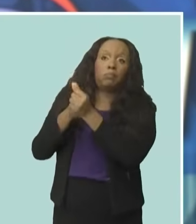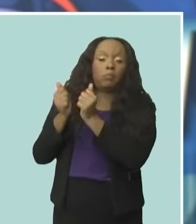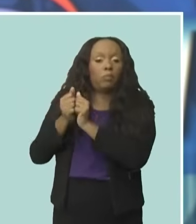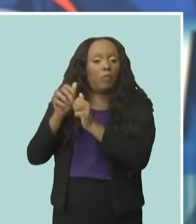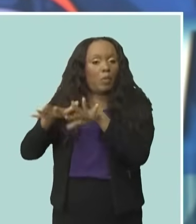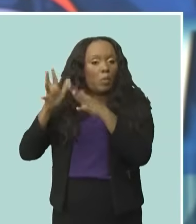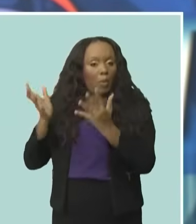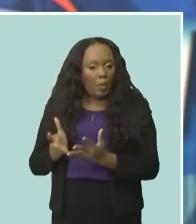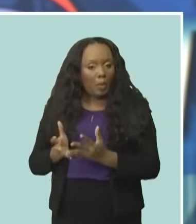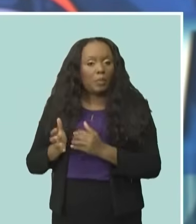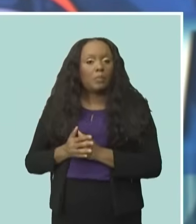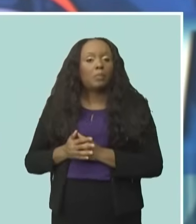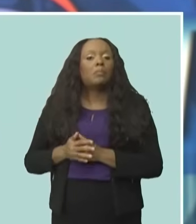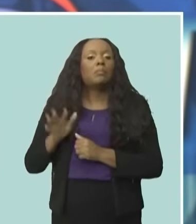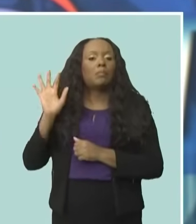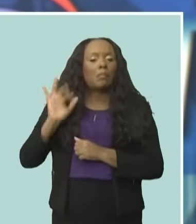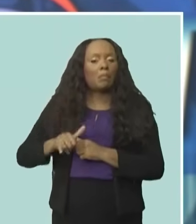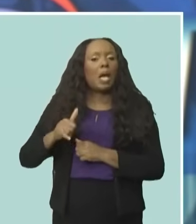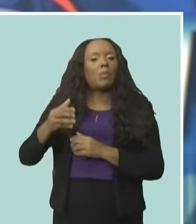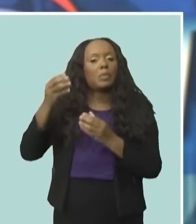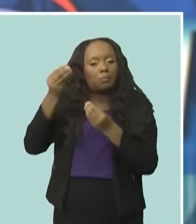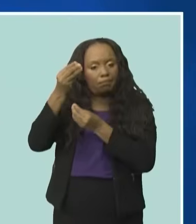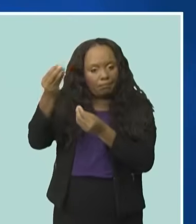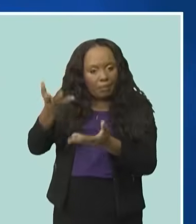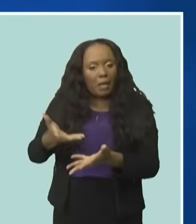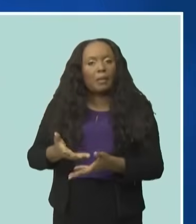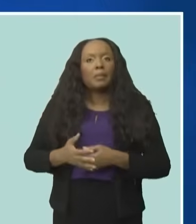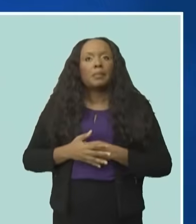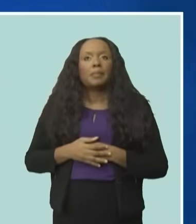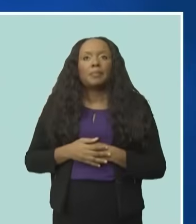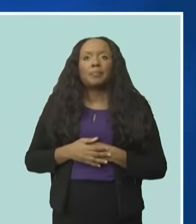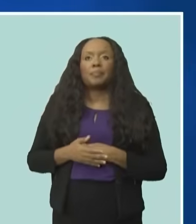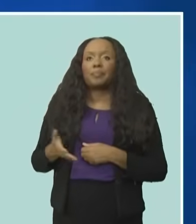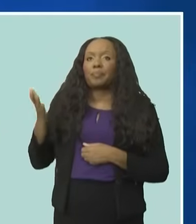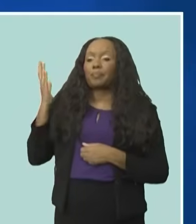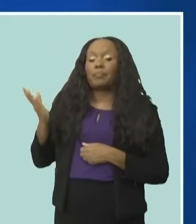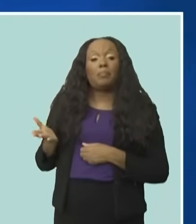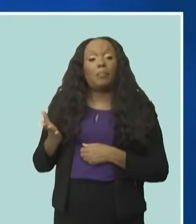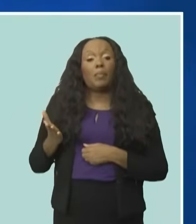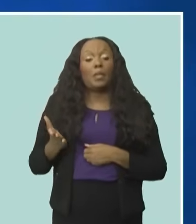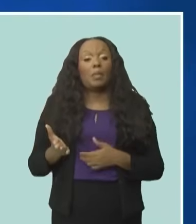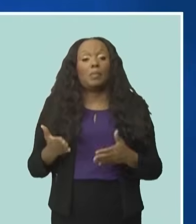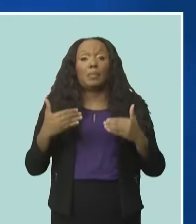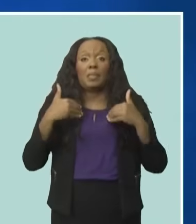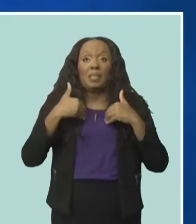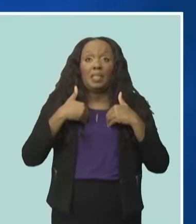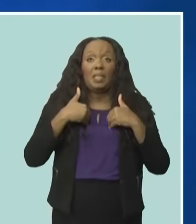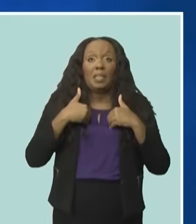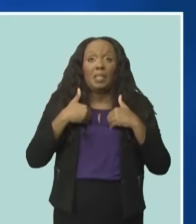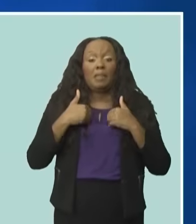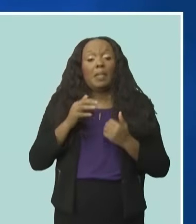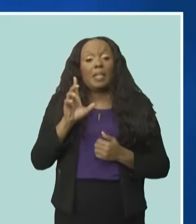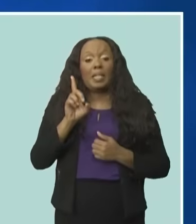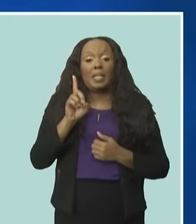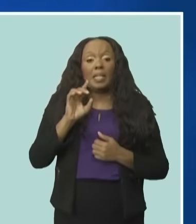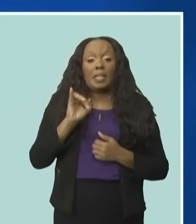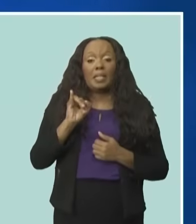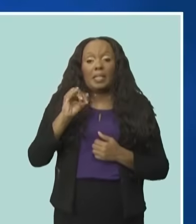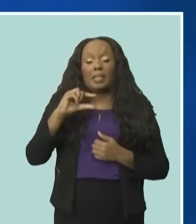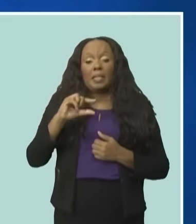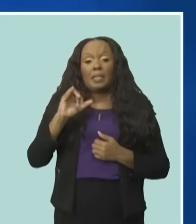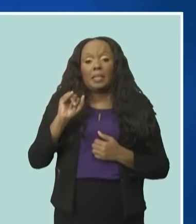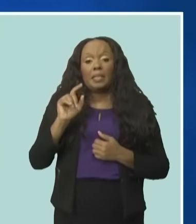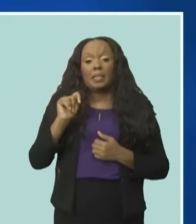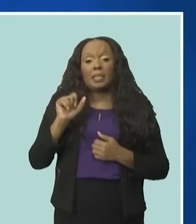The revelation from Ms. Brown. We do have a digital competency framework that